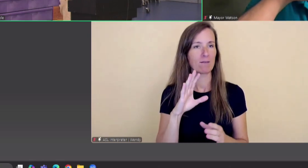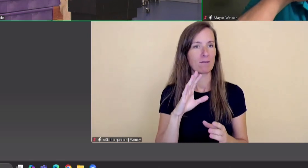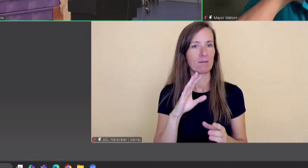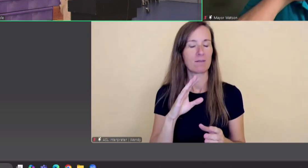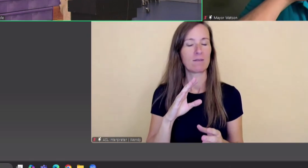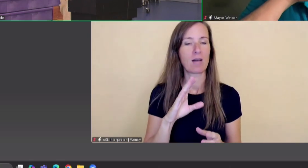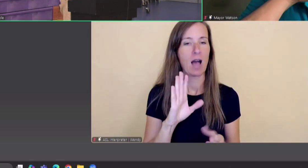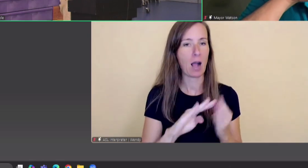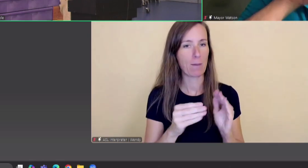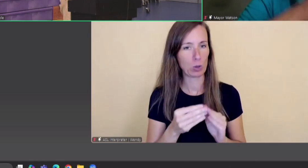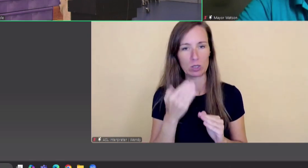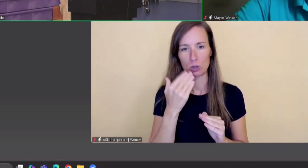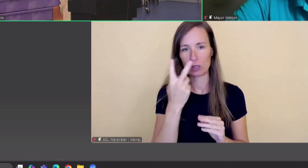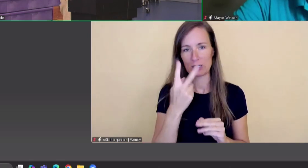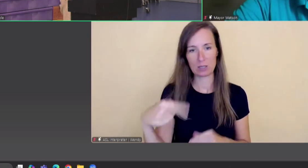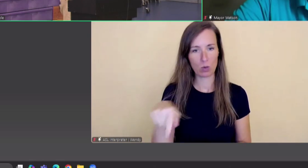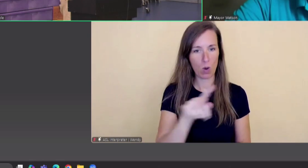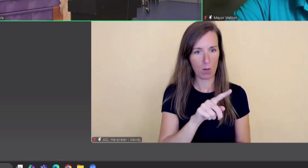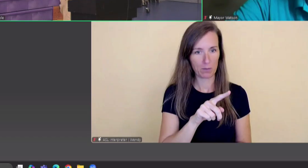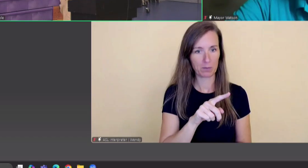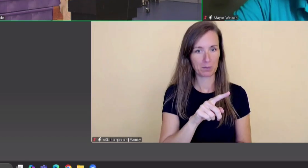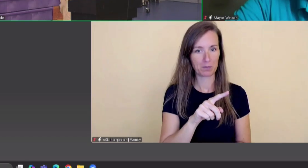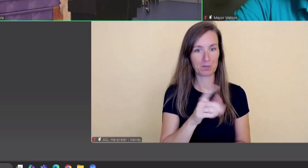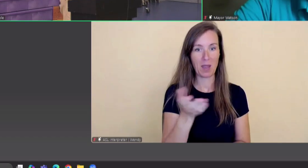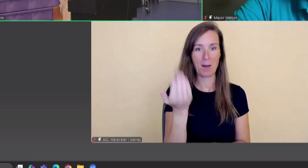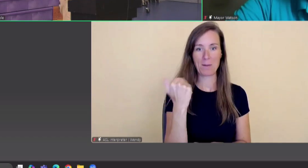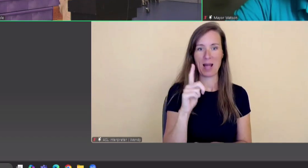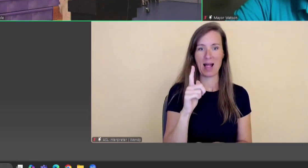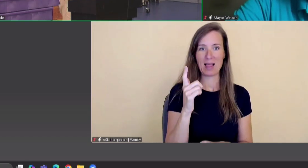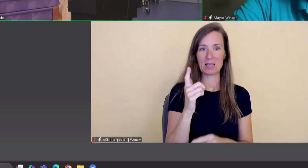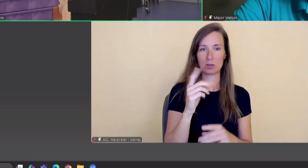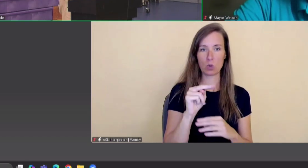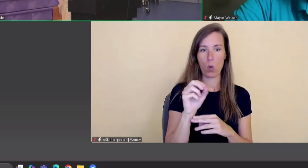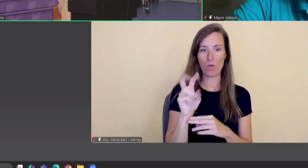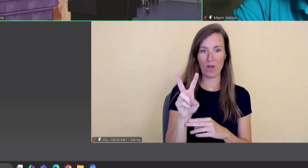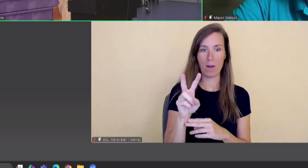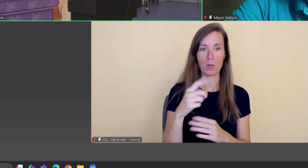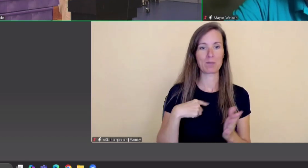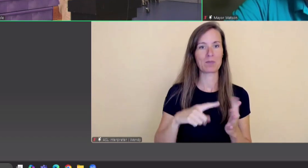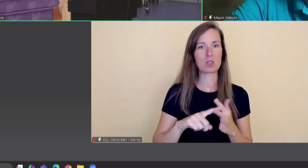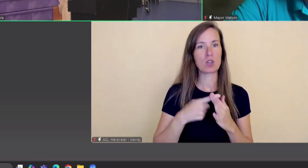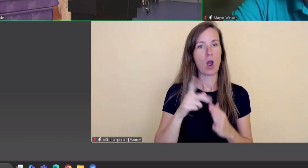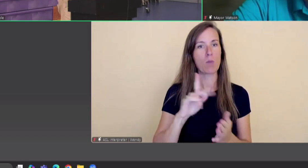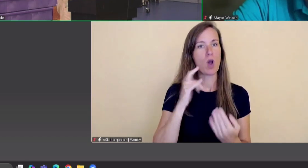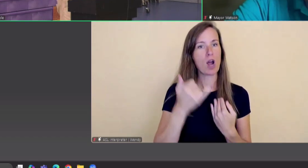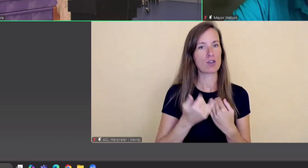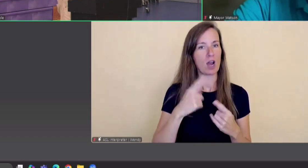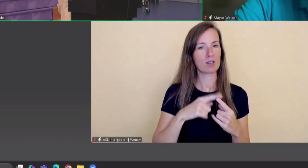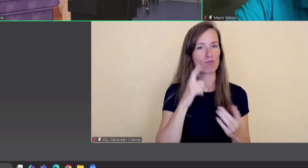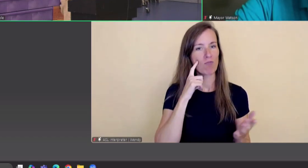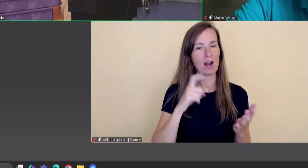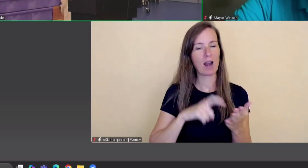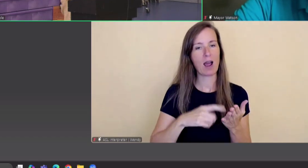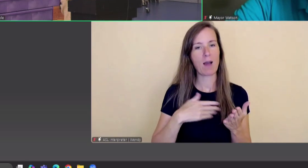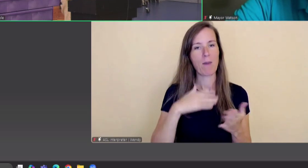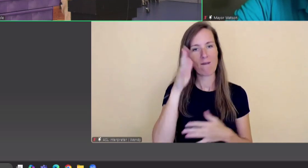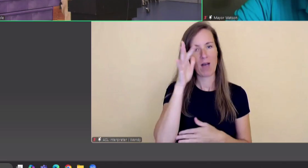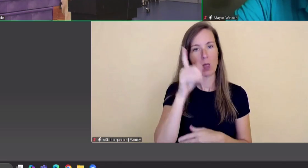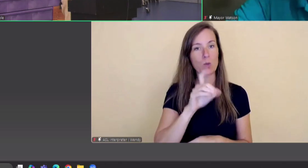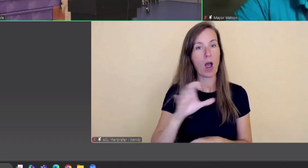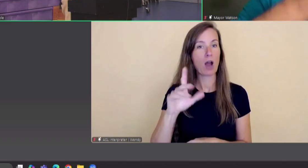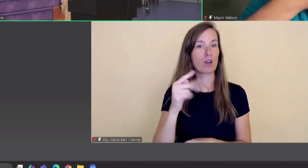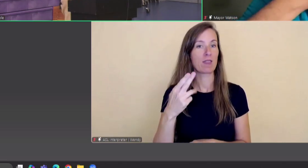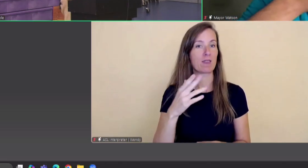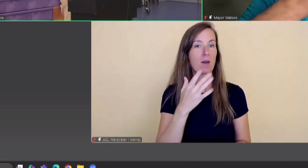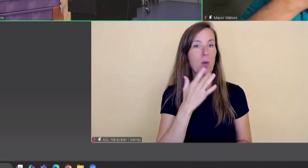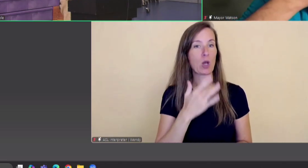Back in last November, I began a project to recognize my father's 100th birthday, which just occurred